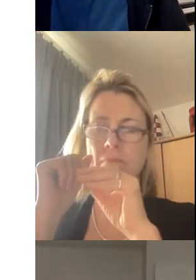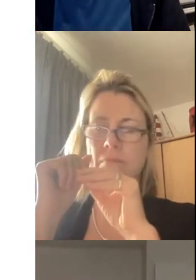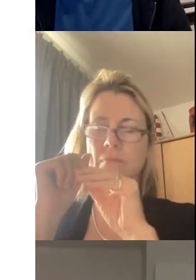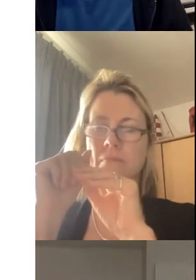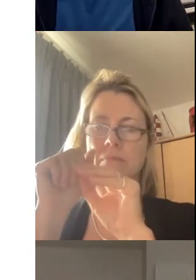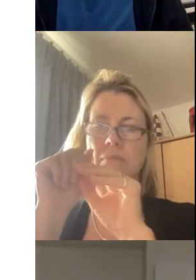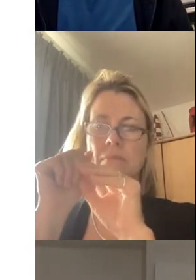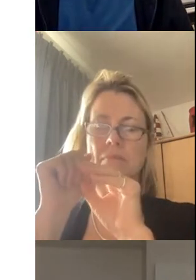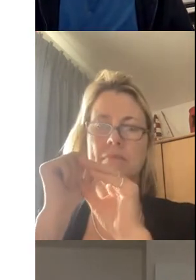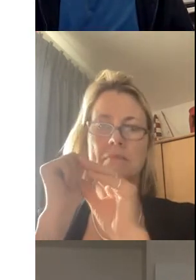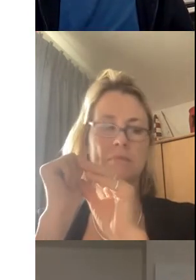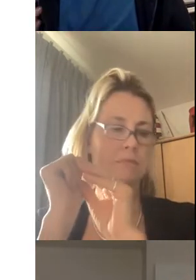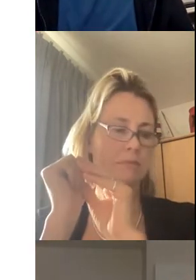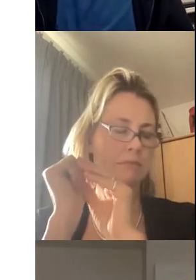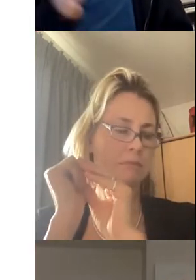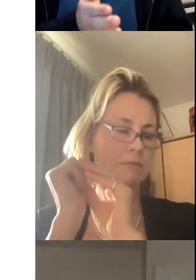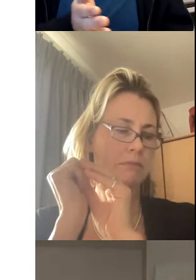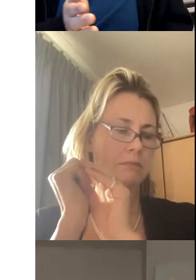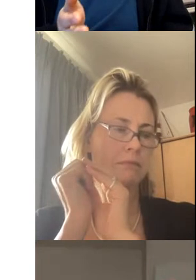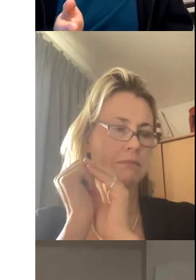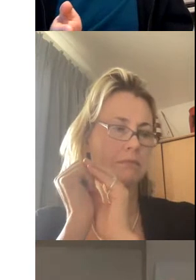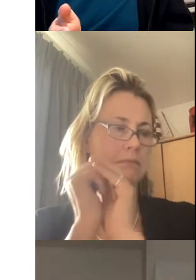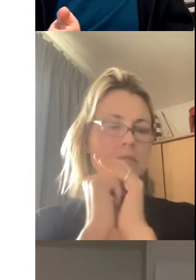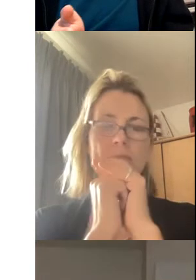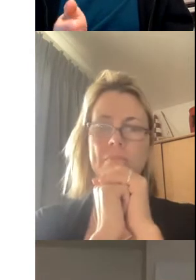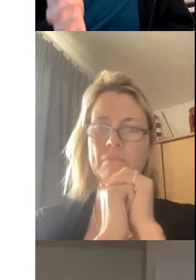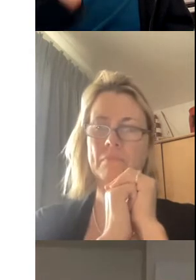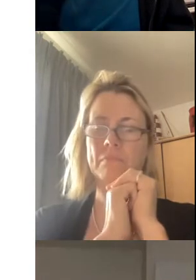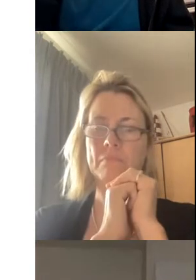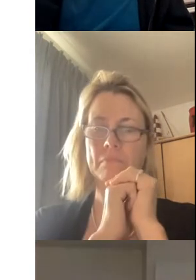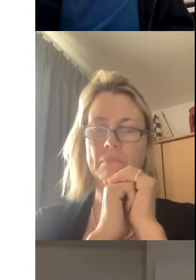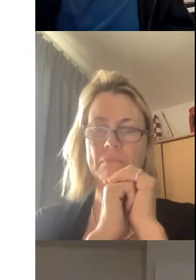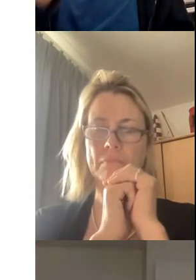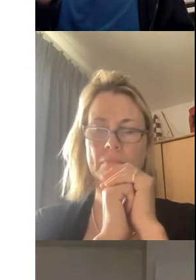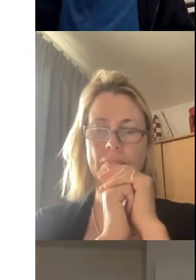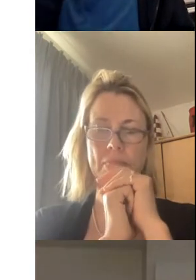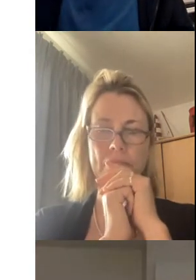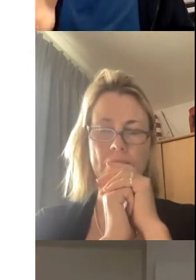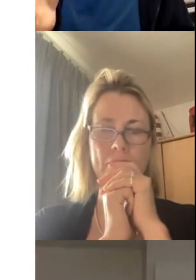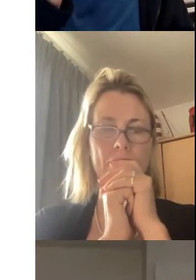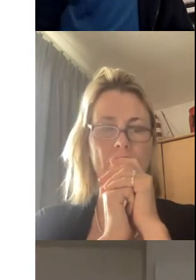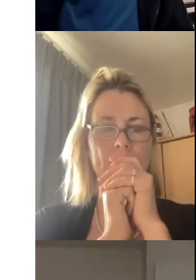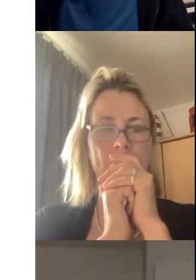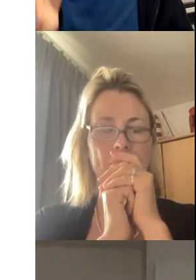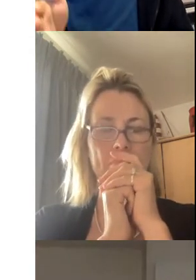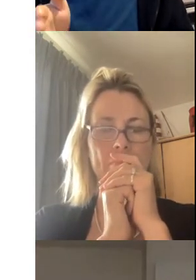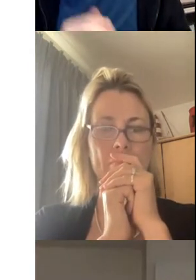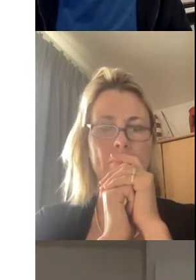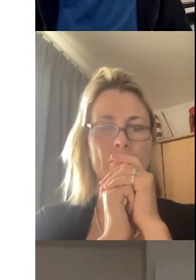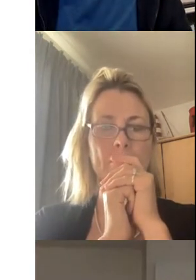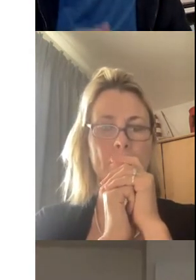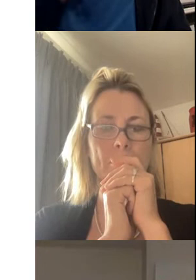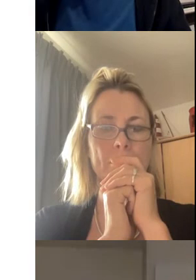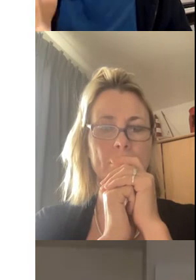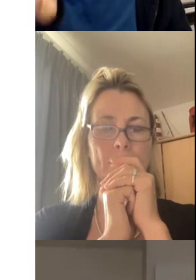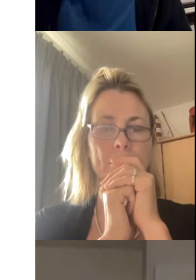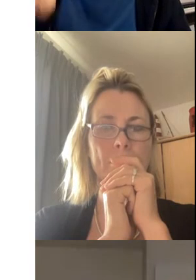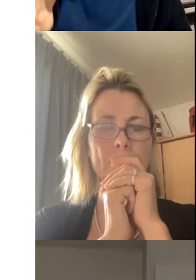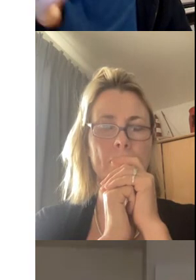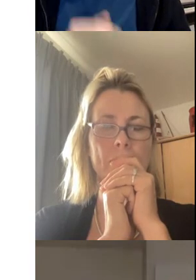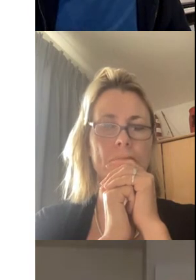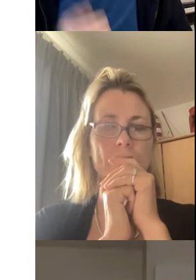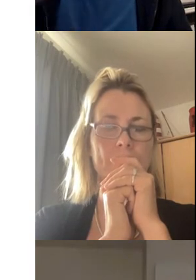in mind, and trying to step away from the organizational the view that NRW